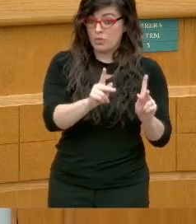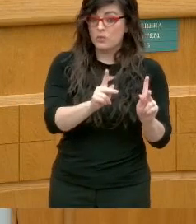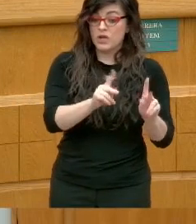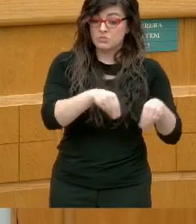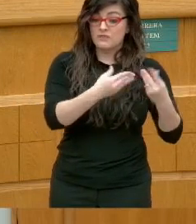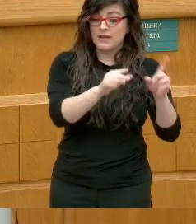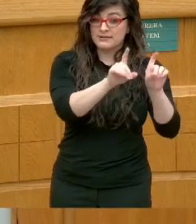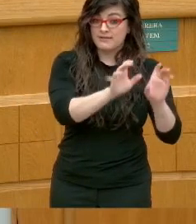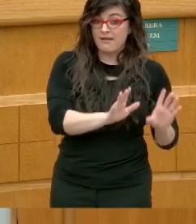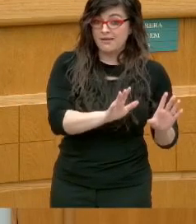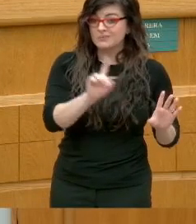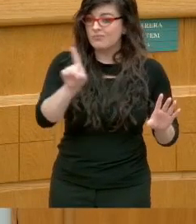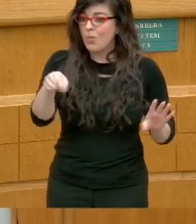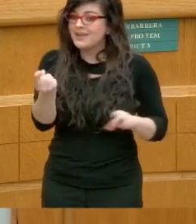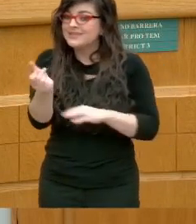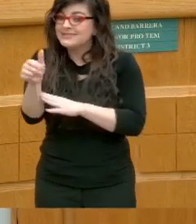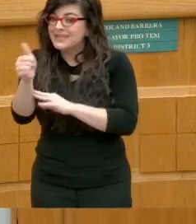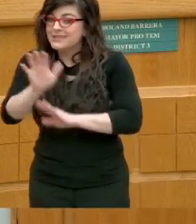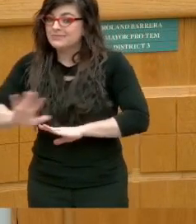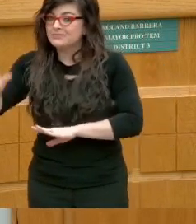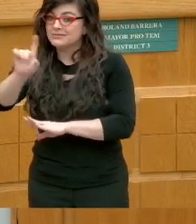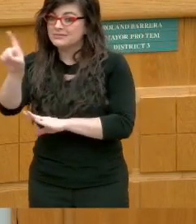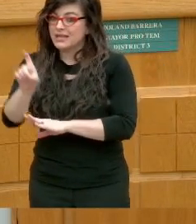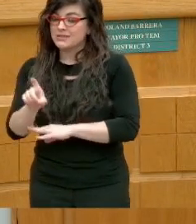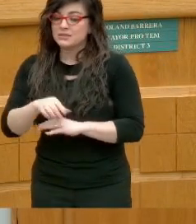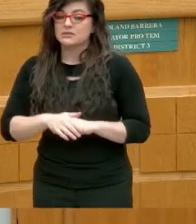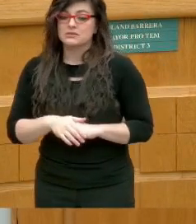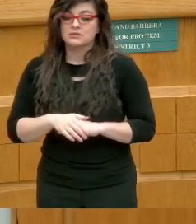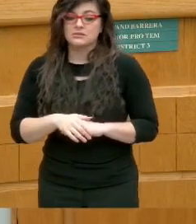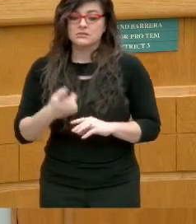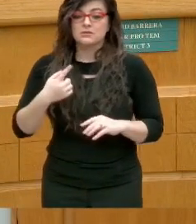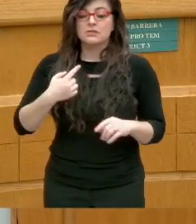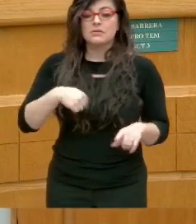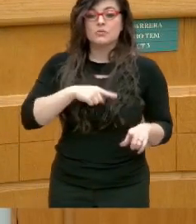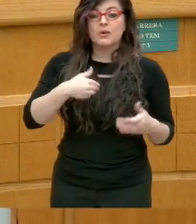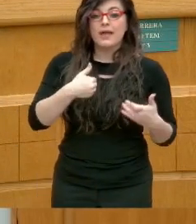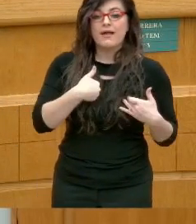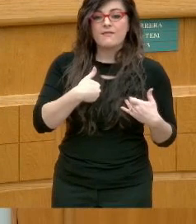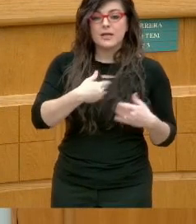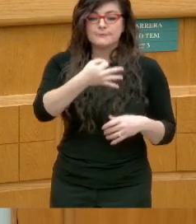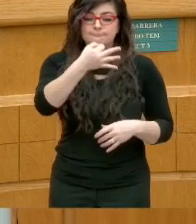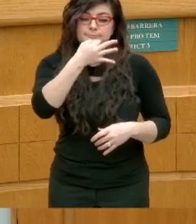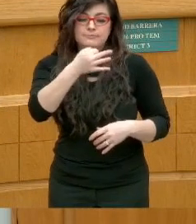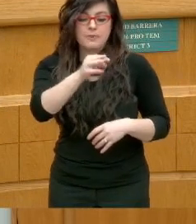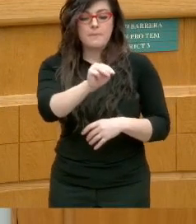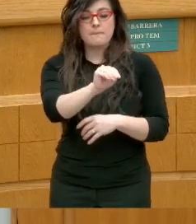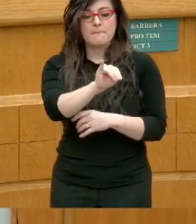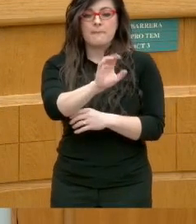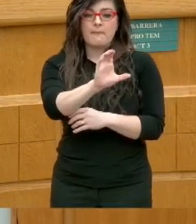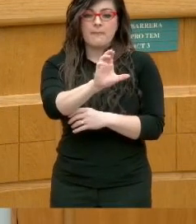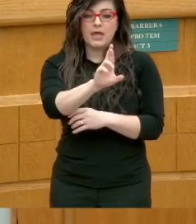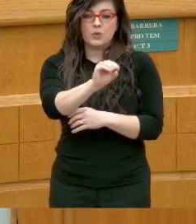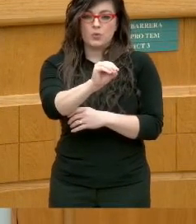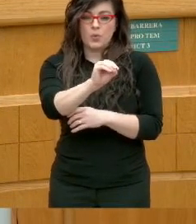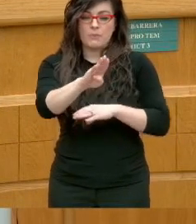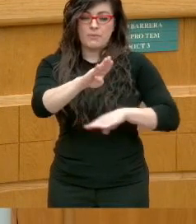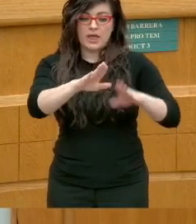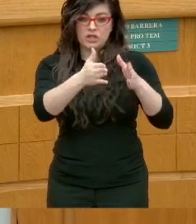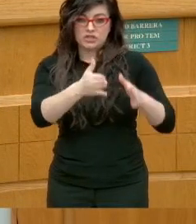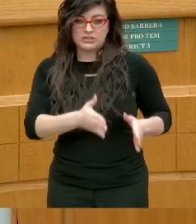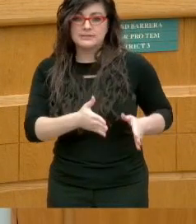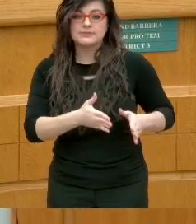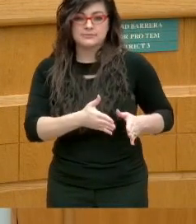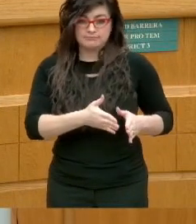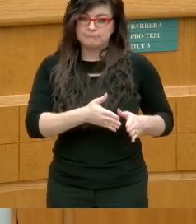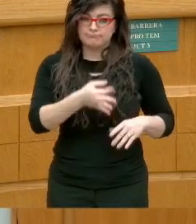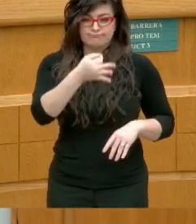has a microbiologist, which is a highly trained person that looks at the material through a process. And